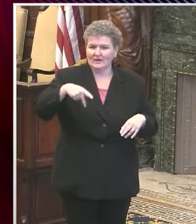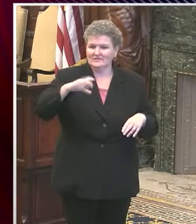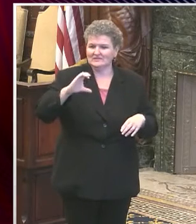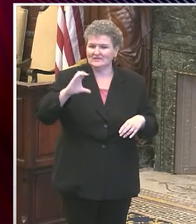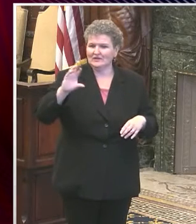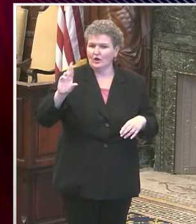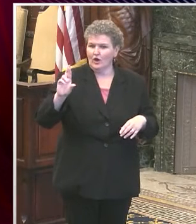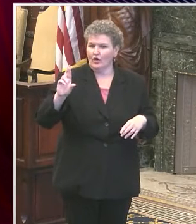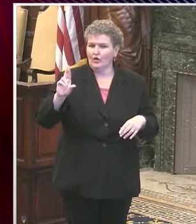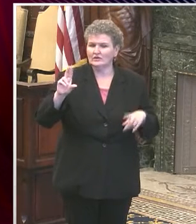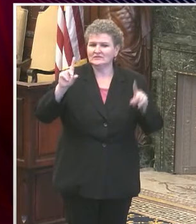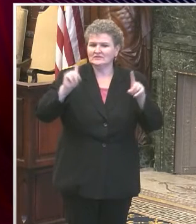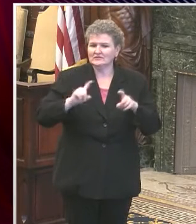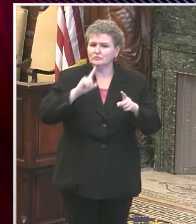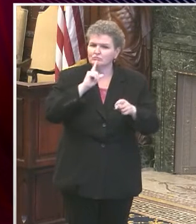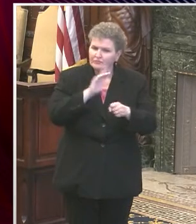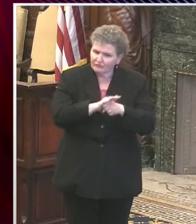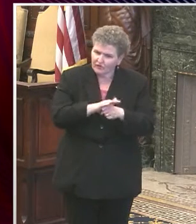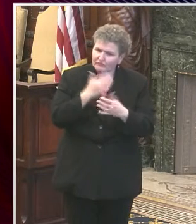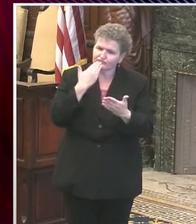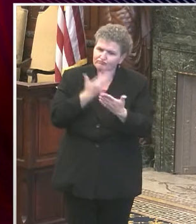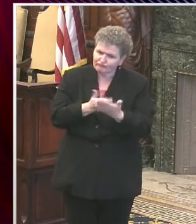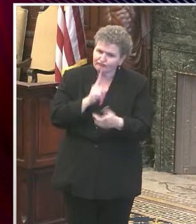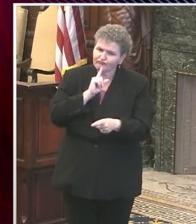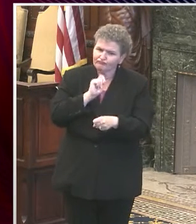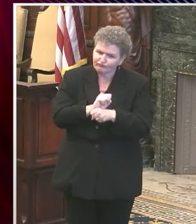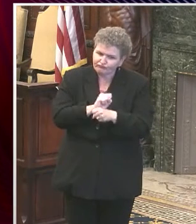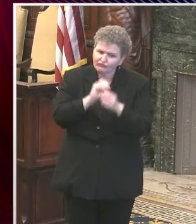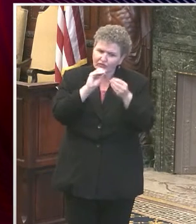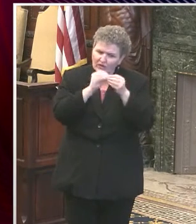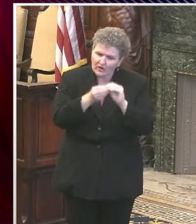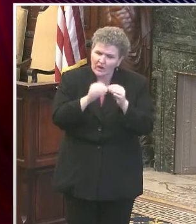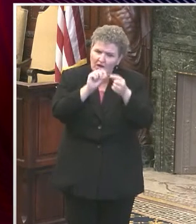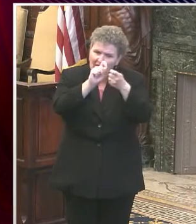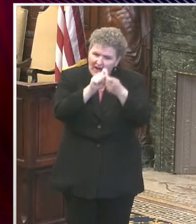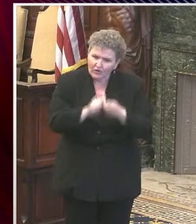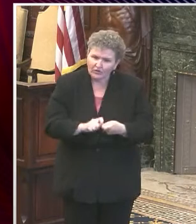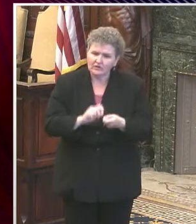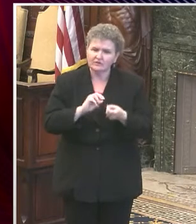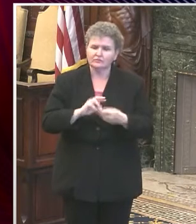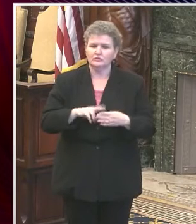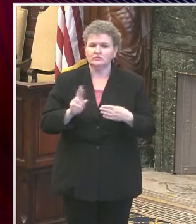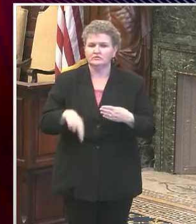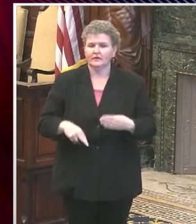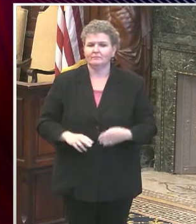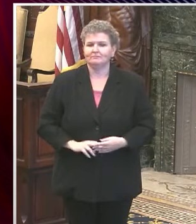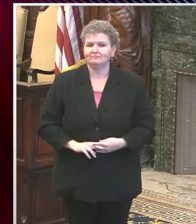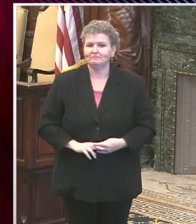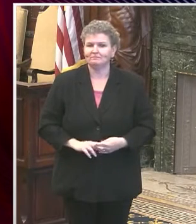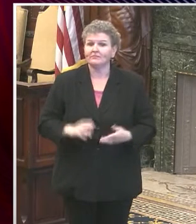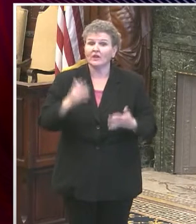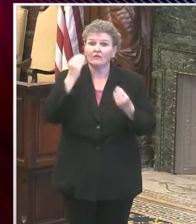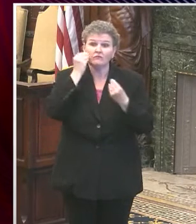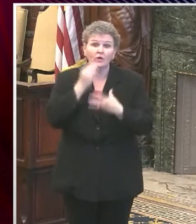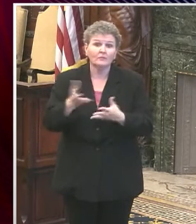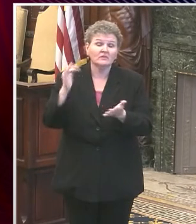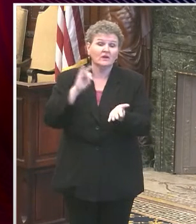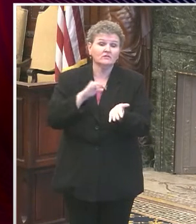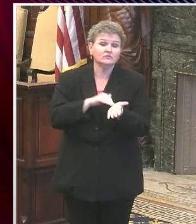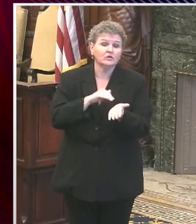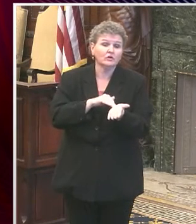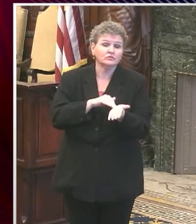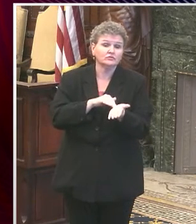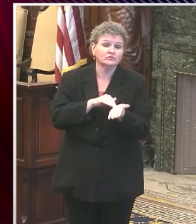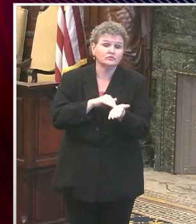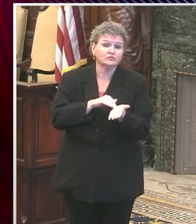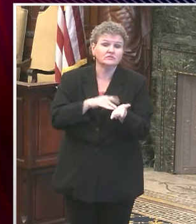to confirm a result to make sure that it's an accurate result. The other message we have to doctors is that if anybody's doing these tests with a rapid